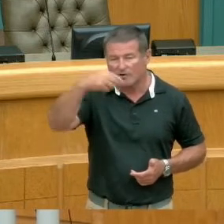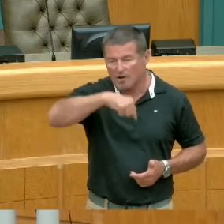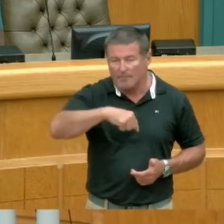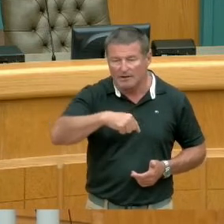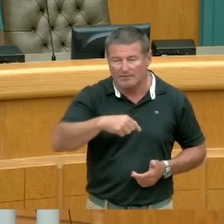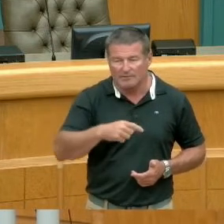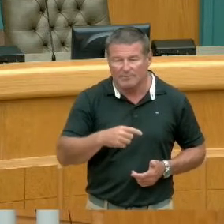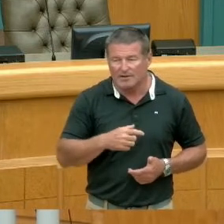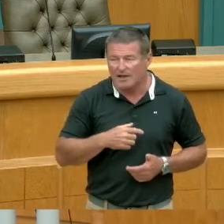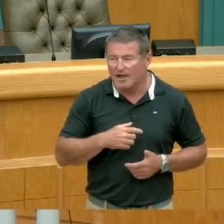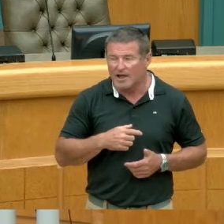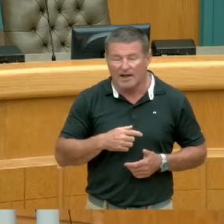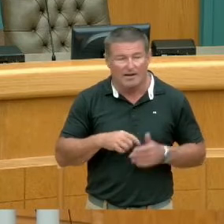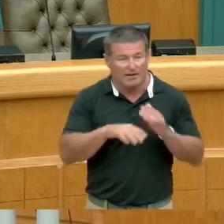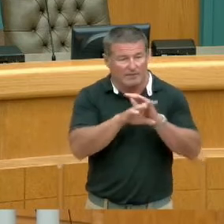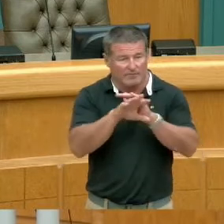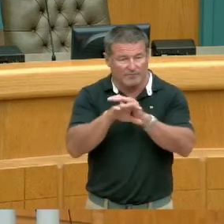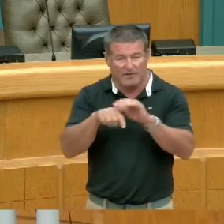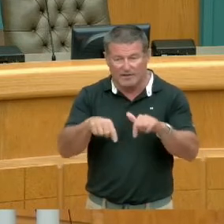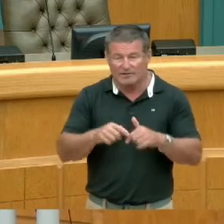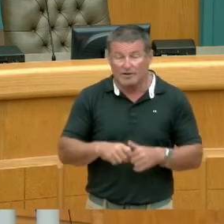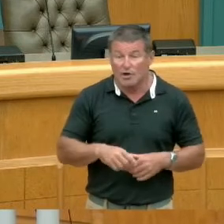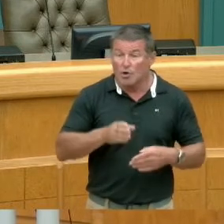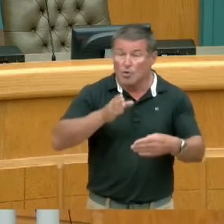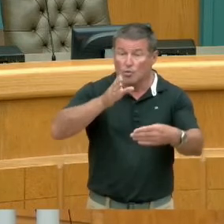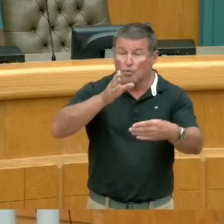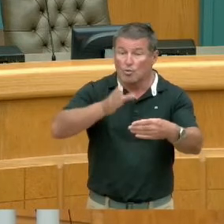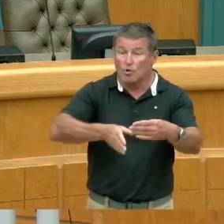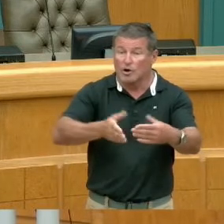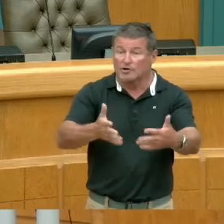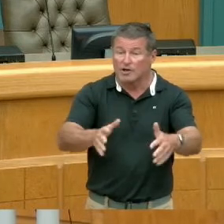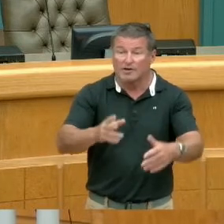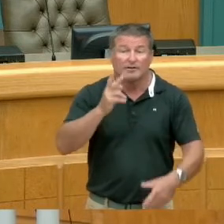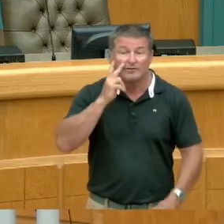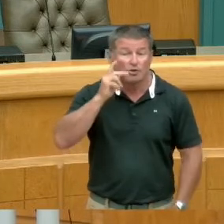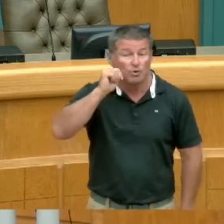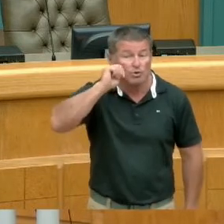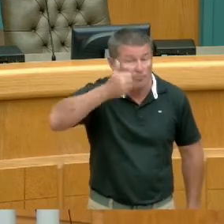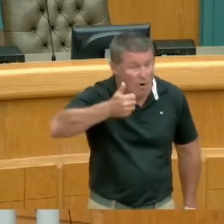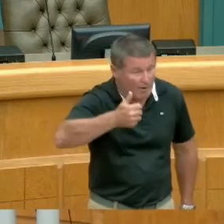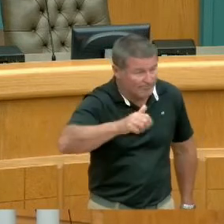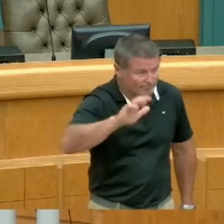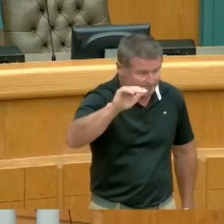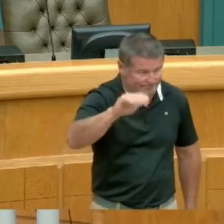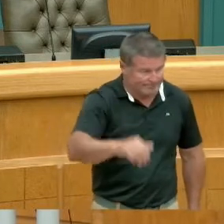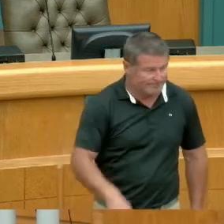And that concludes our press briefing today. We'll be back here tomorrow. We'll see you then. Thank you.